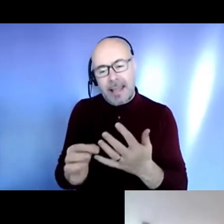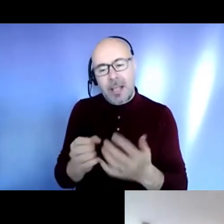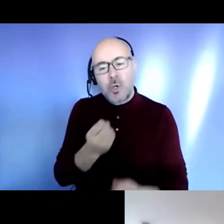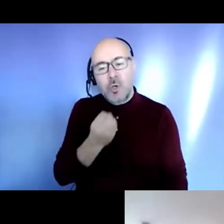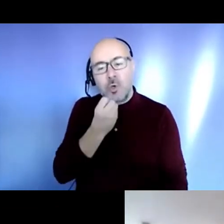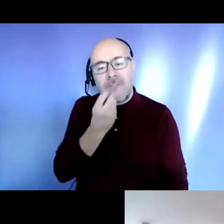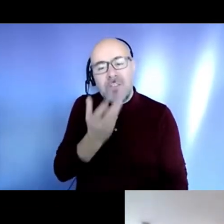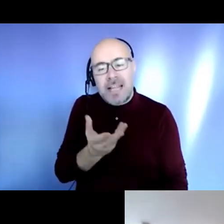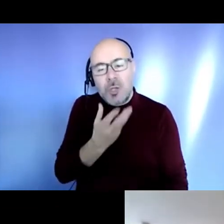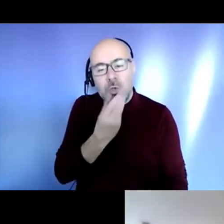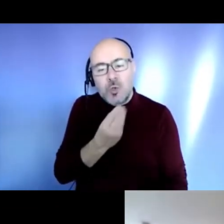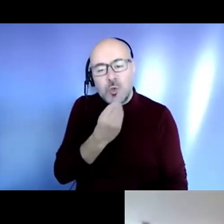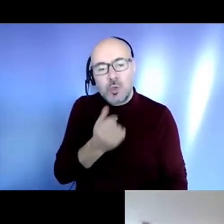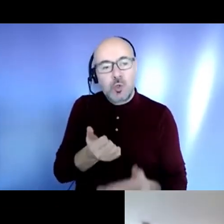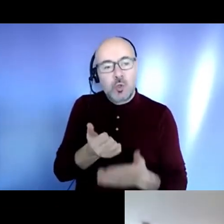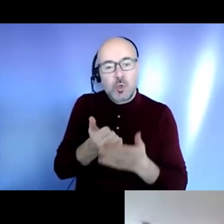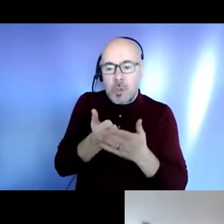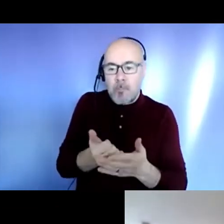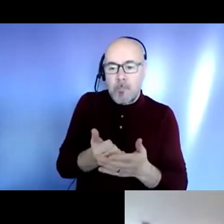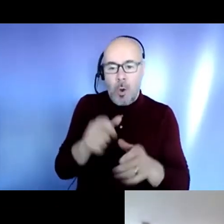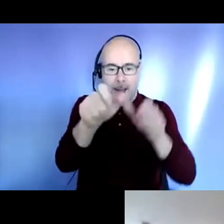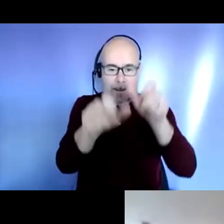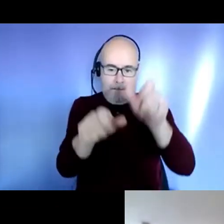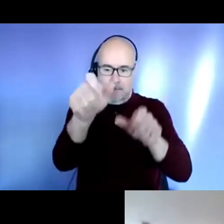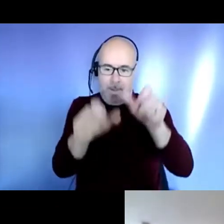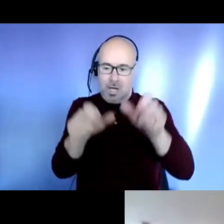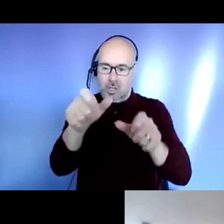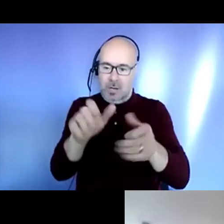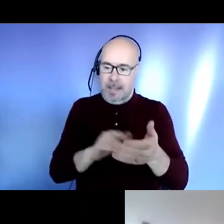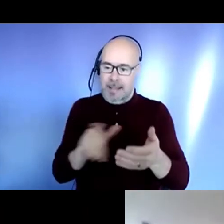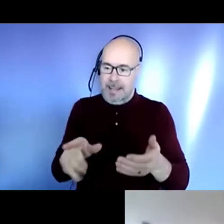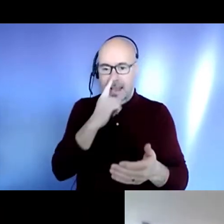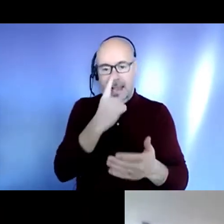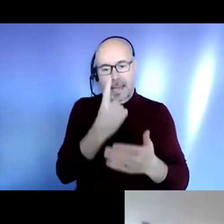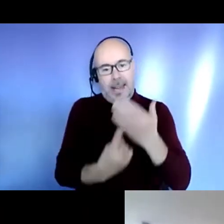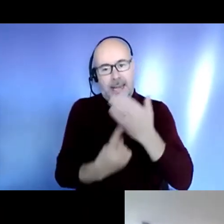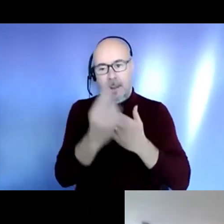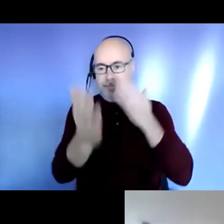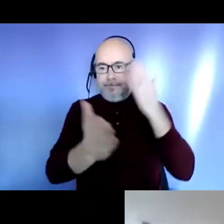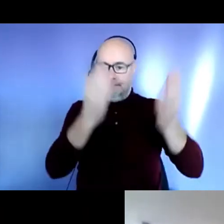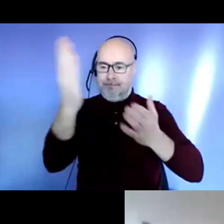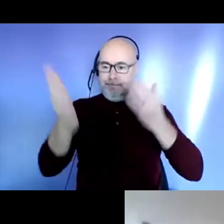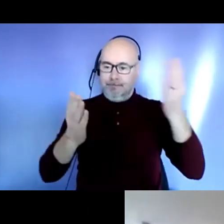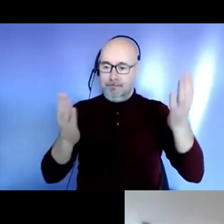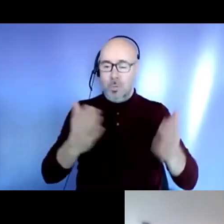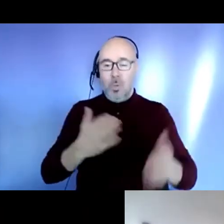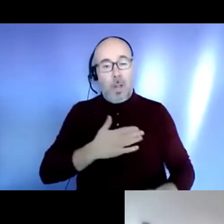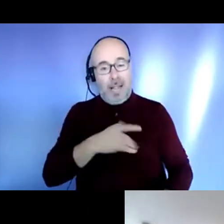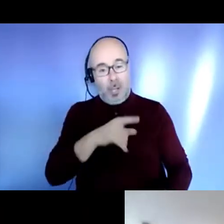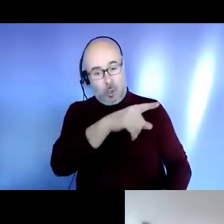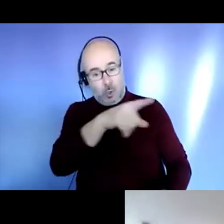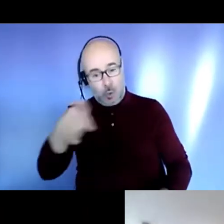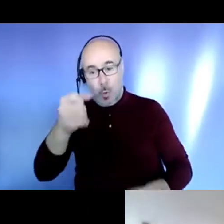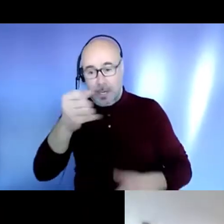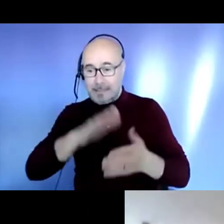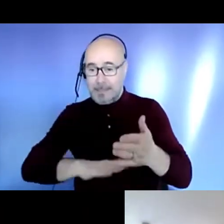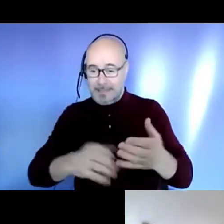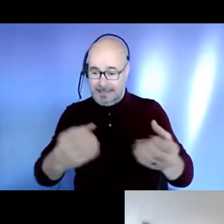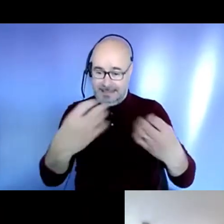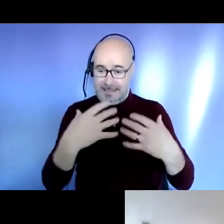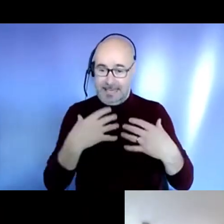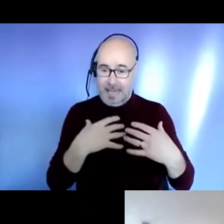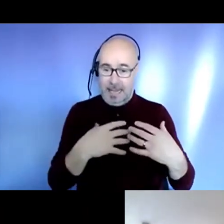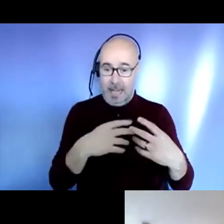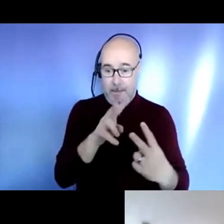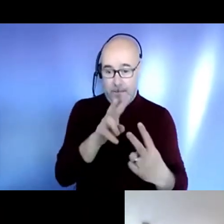support passengers undertake their journeys? What are your experiences? Again, good and bad. So that is